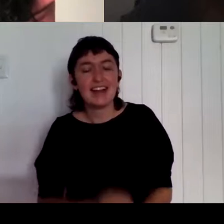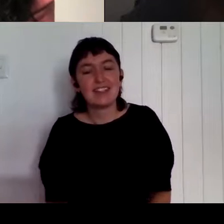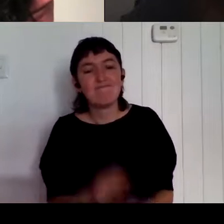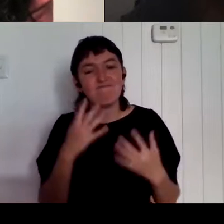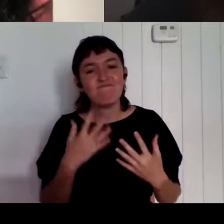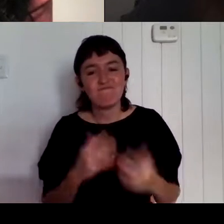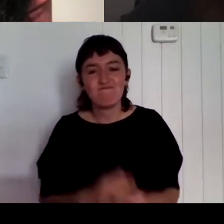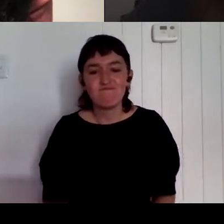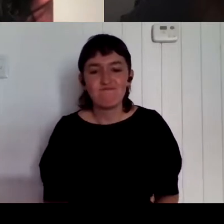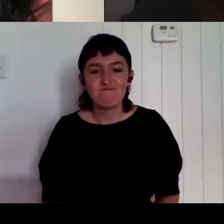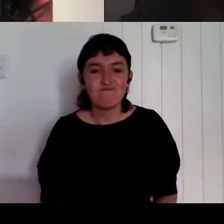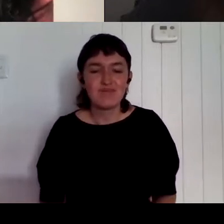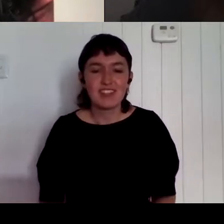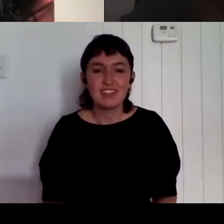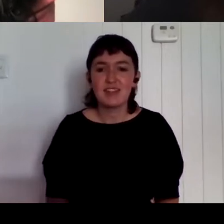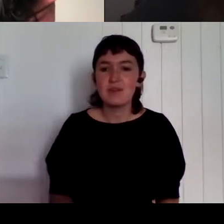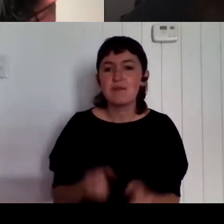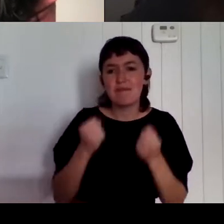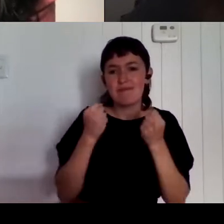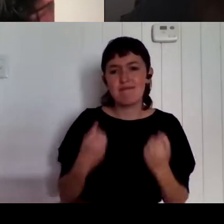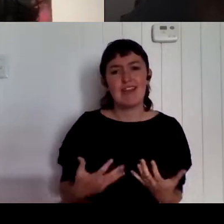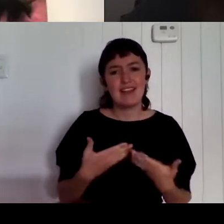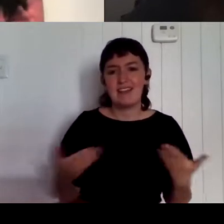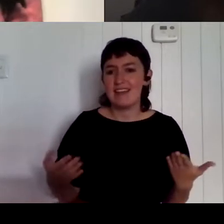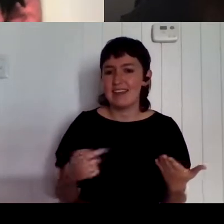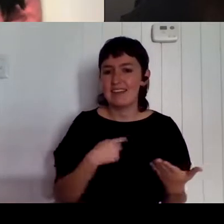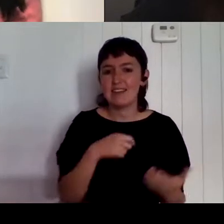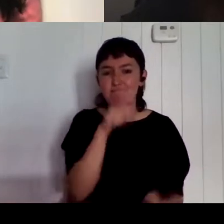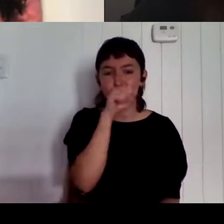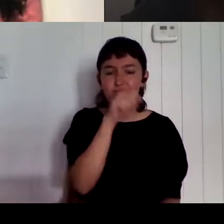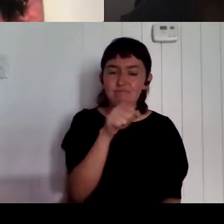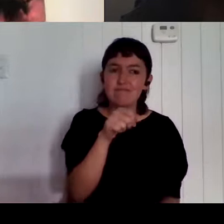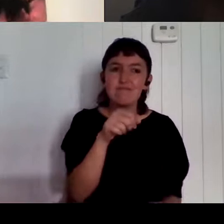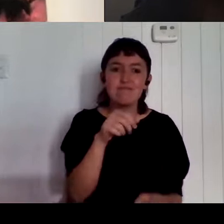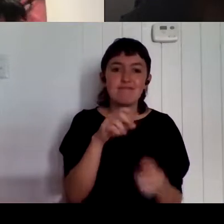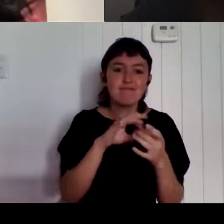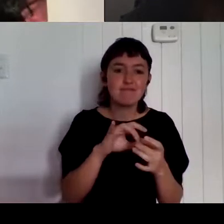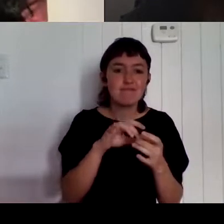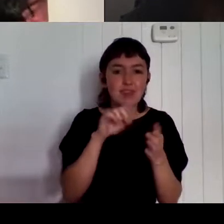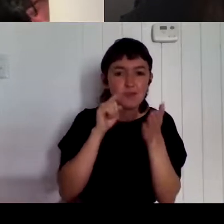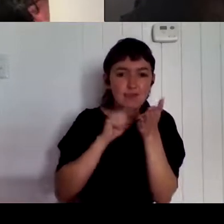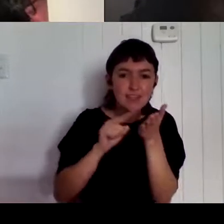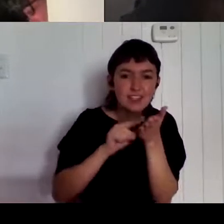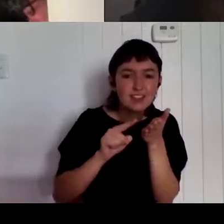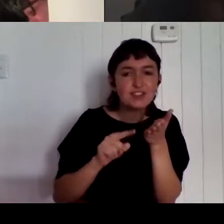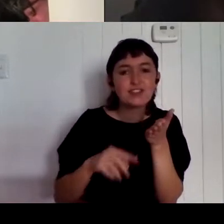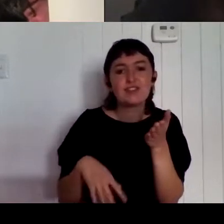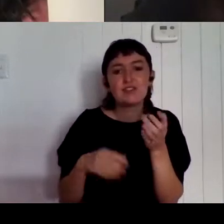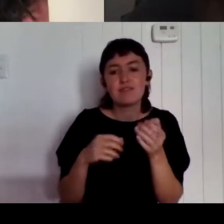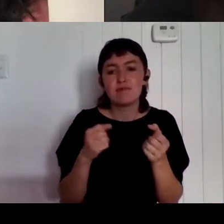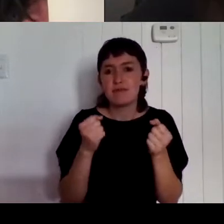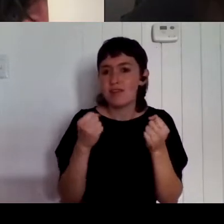there's, there's a lot of things that I like about being a researcher and being a postdoc. There's a weird amount of freedom and